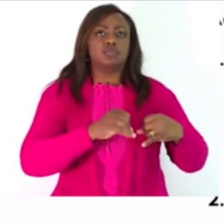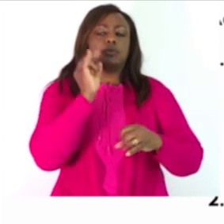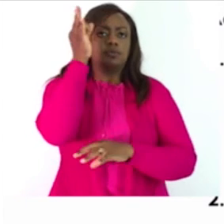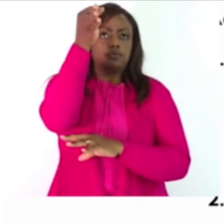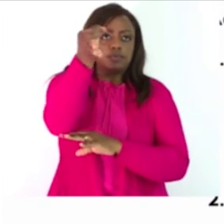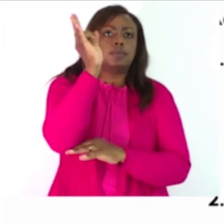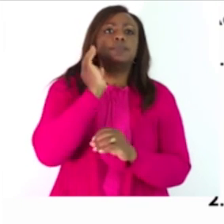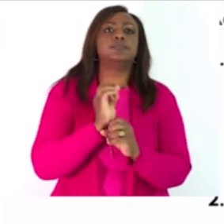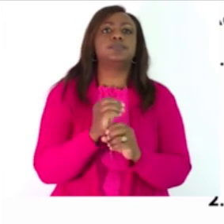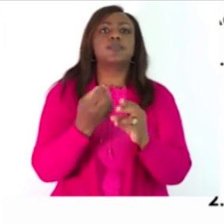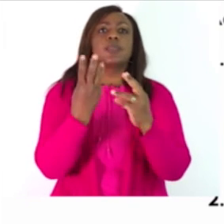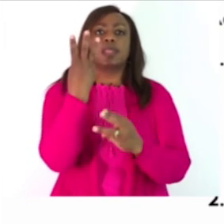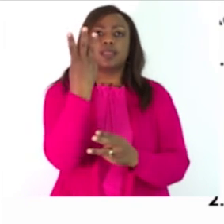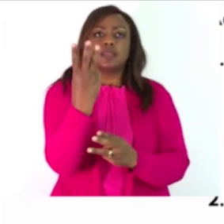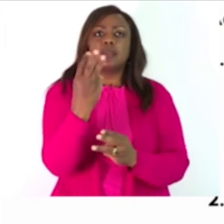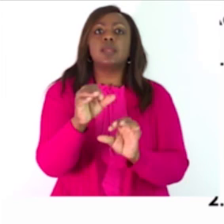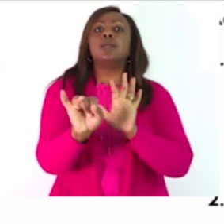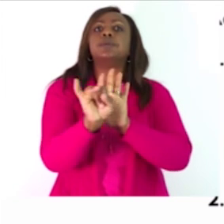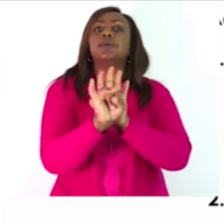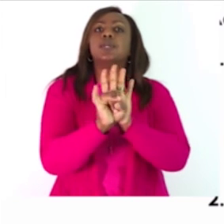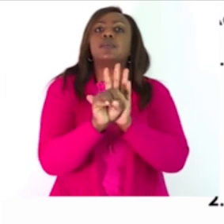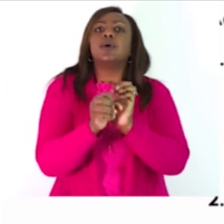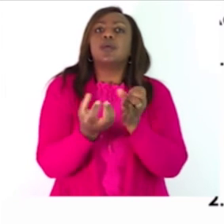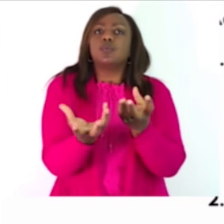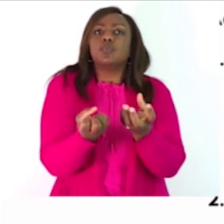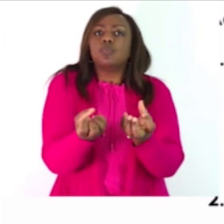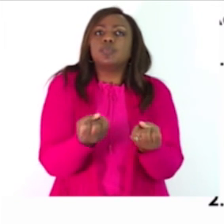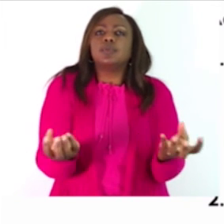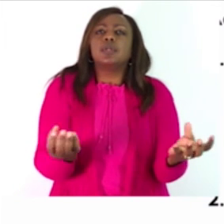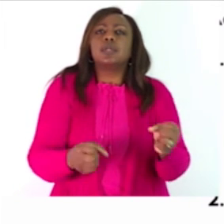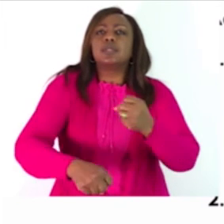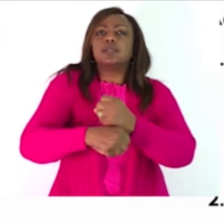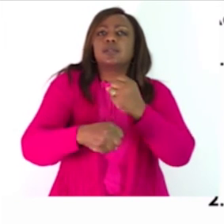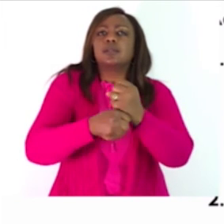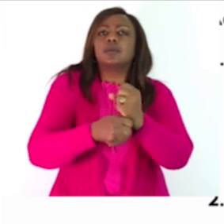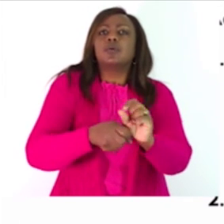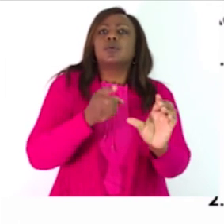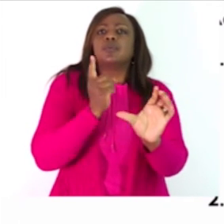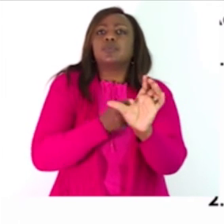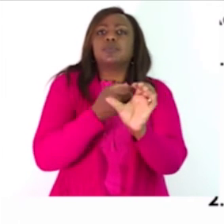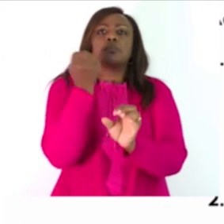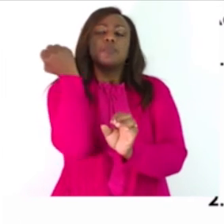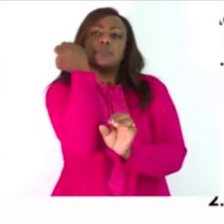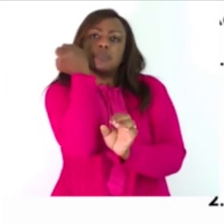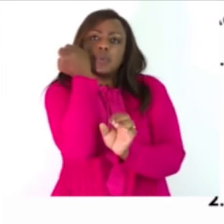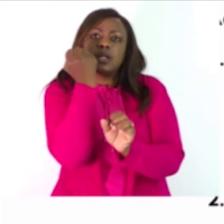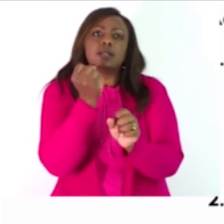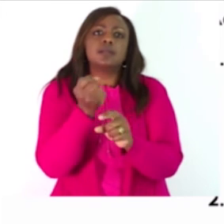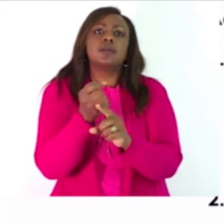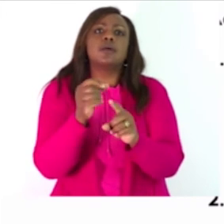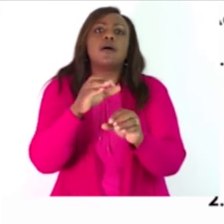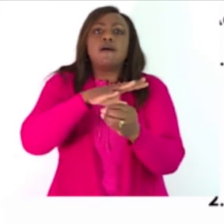substance abusers and or their families and loved ones. Dear boys and girls, try to do these questions on